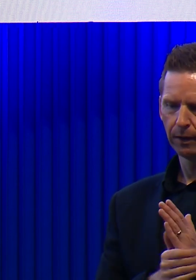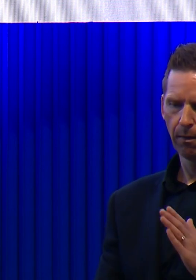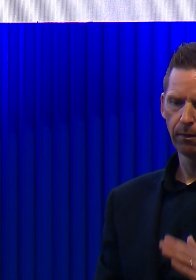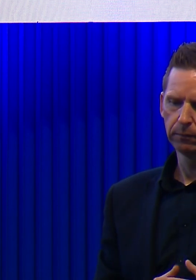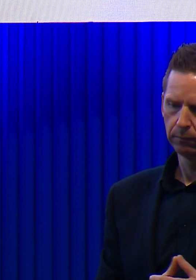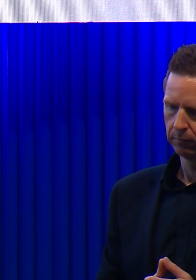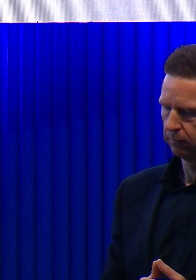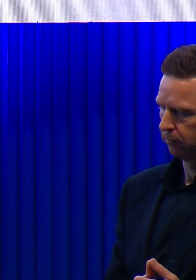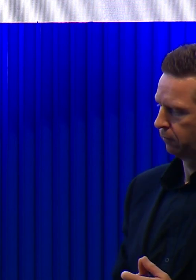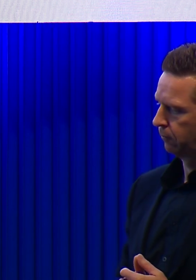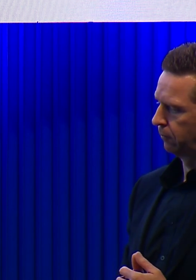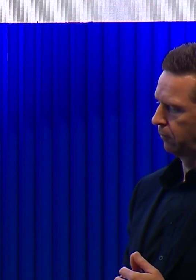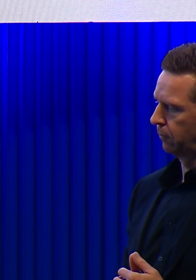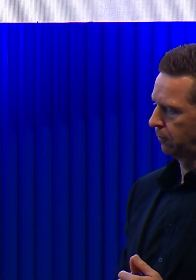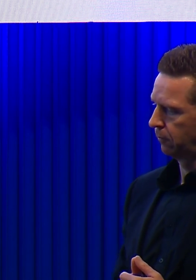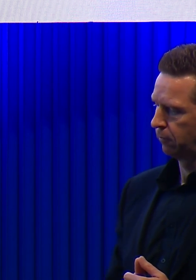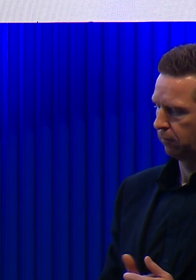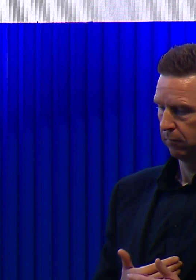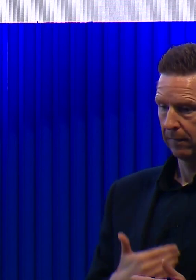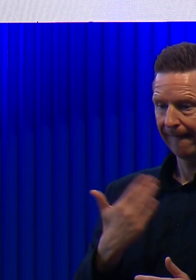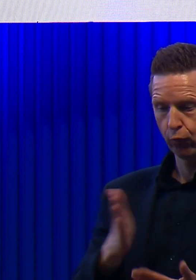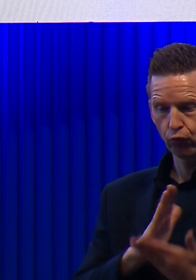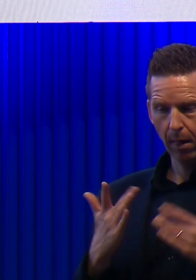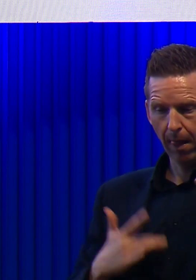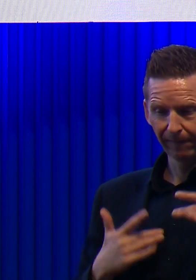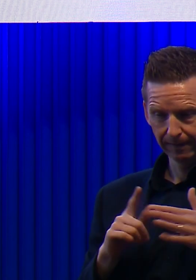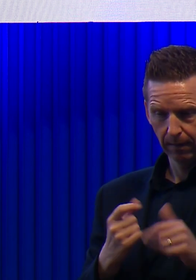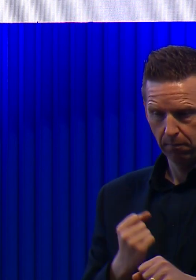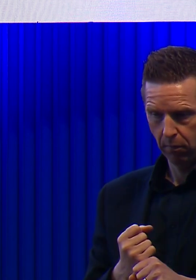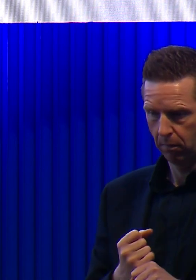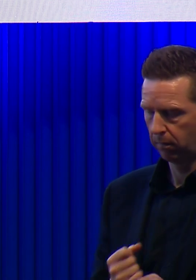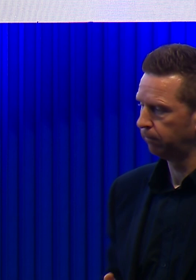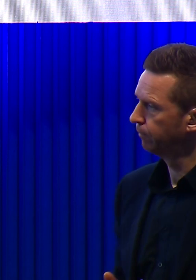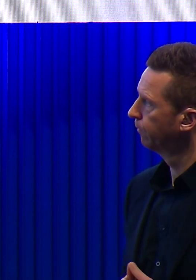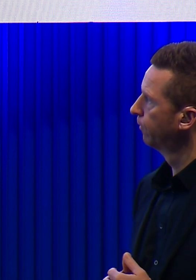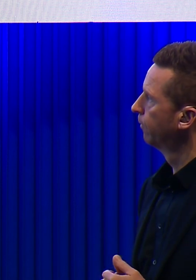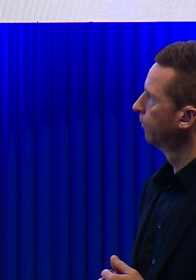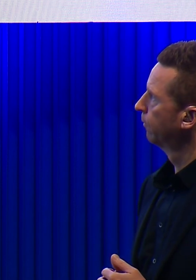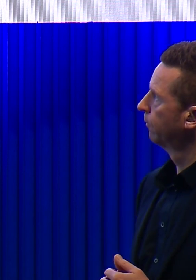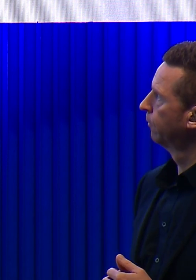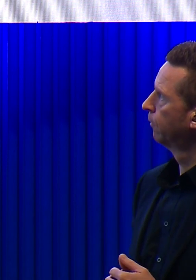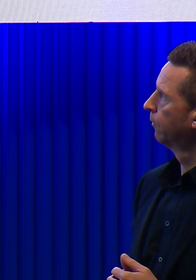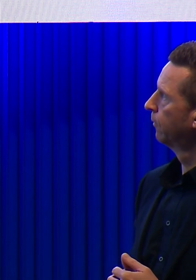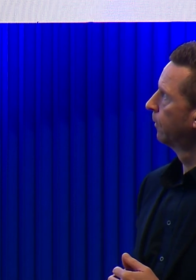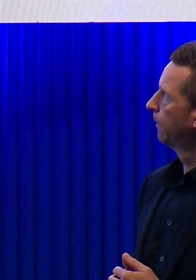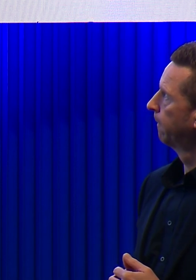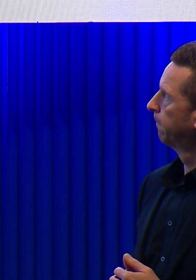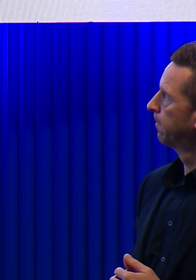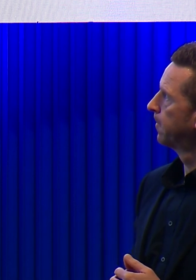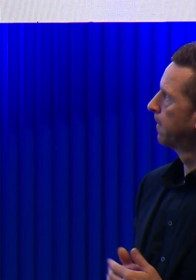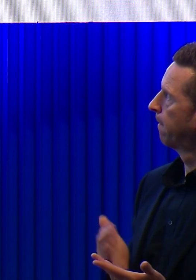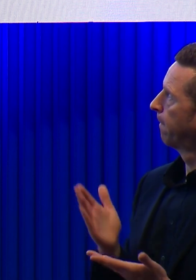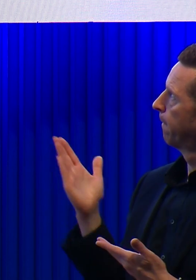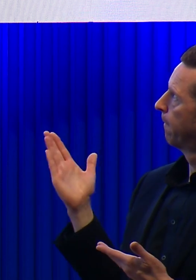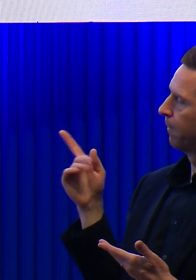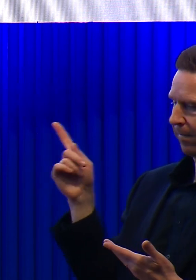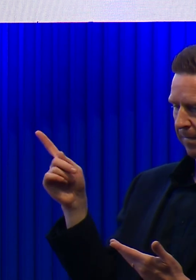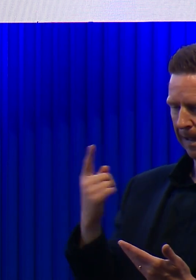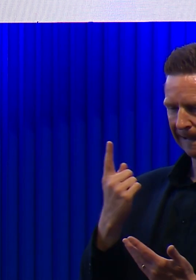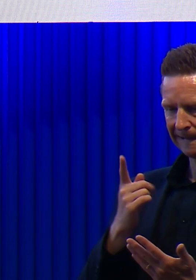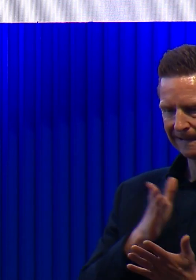as much. What matters is the types of contributions the